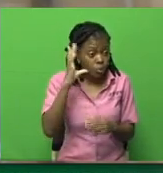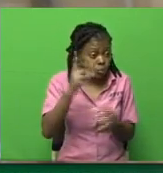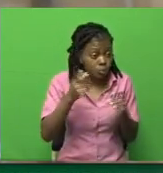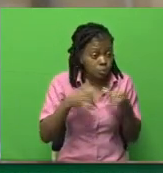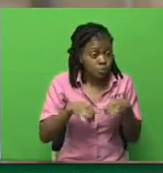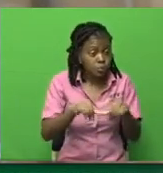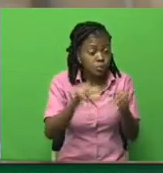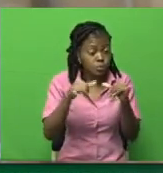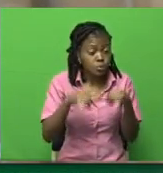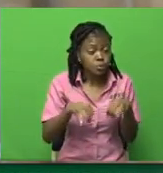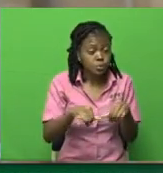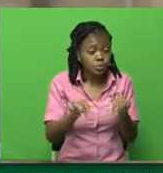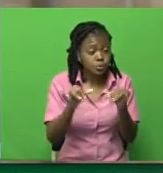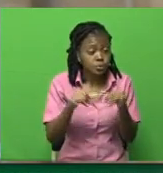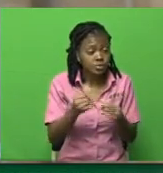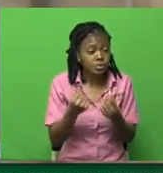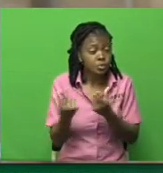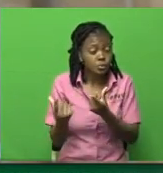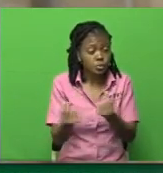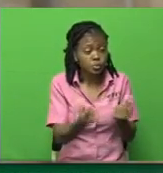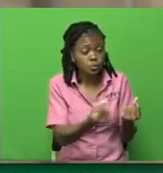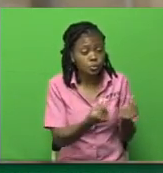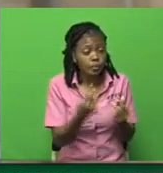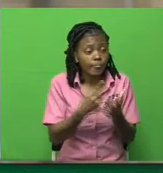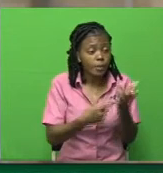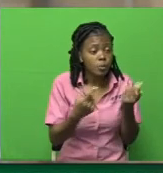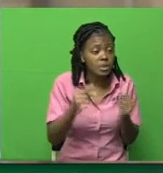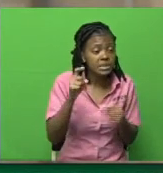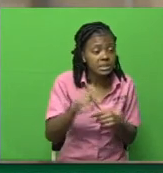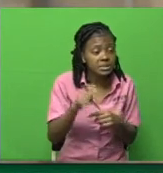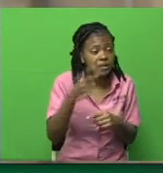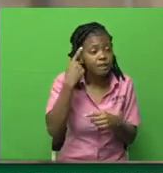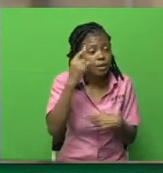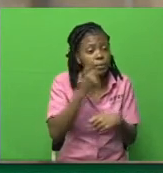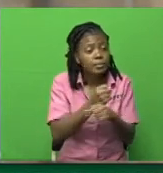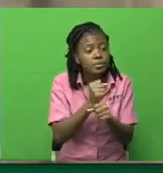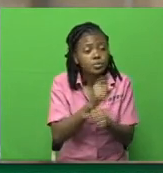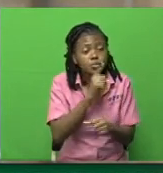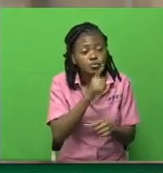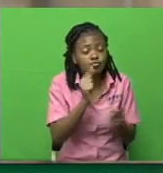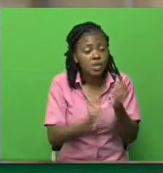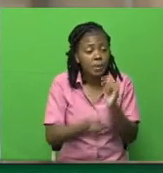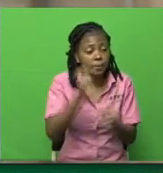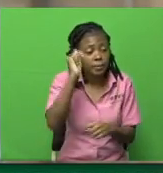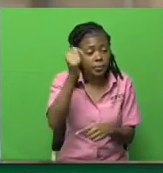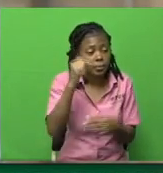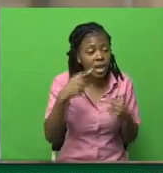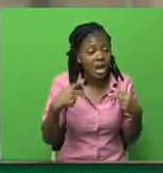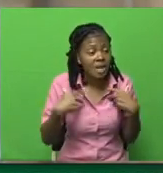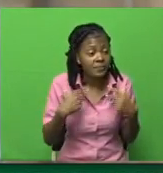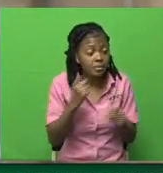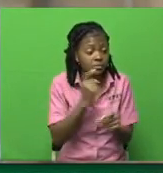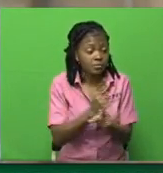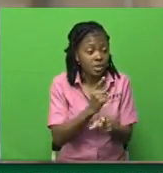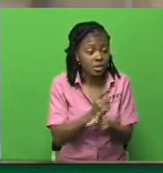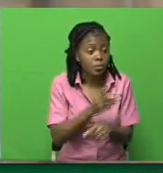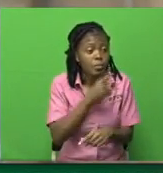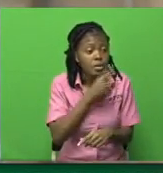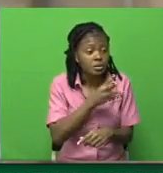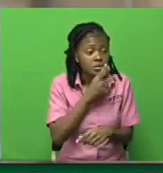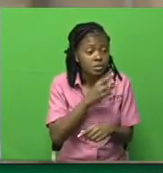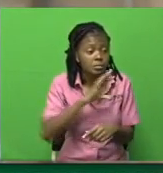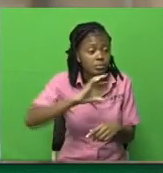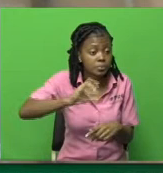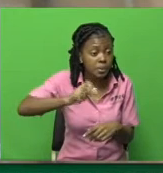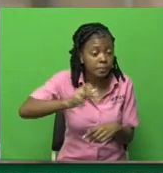our responsibilities to ensure that the people of Trinidad and Tobago get an efficient water supply and Madam speaker as